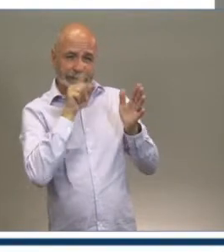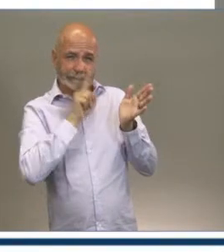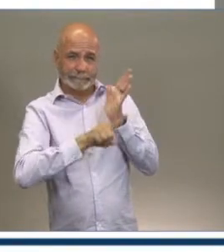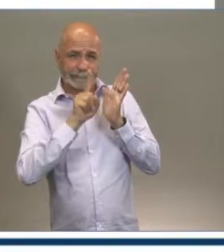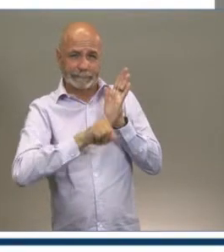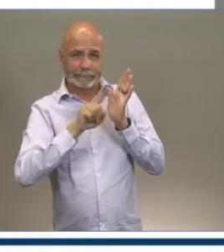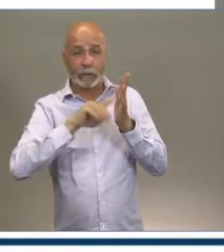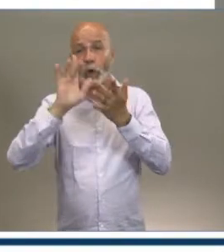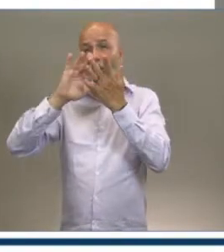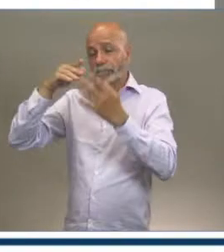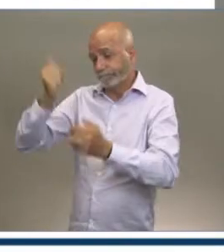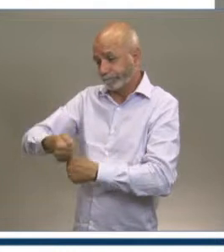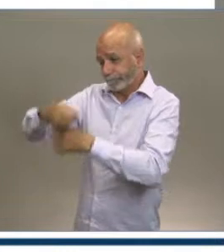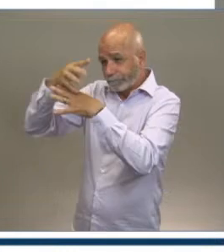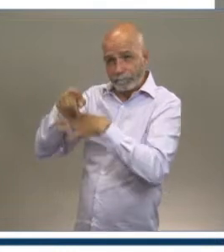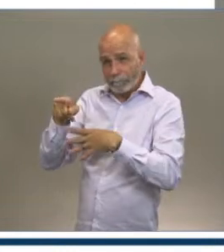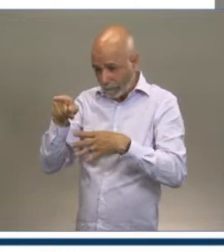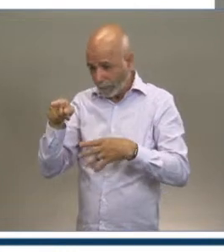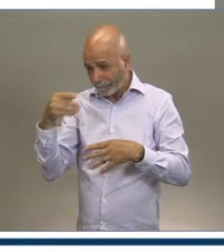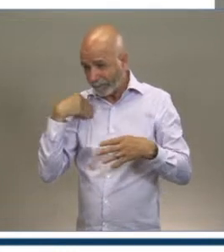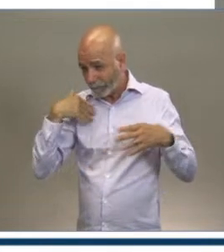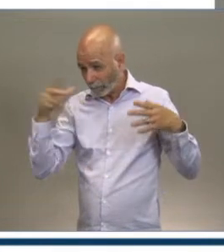the uploading of proof of vaccination.